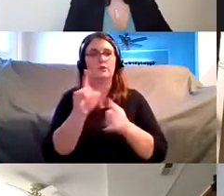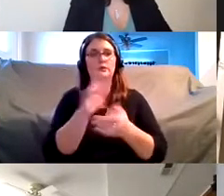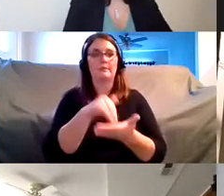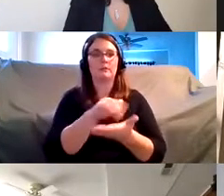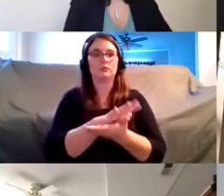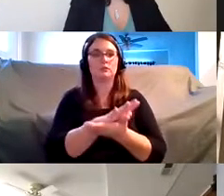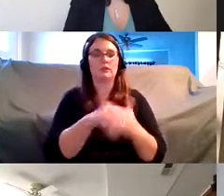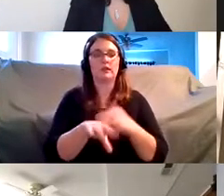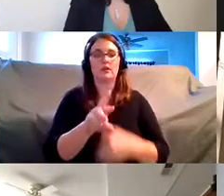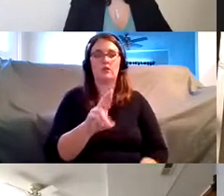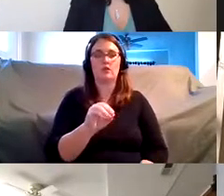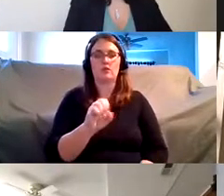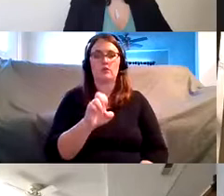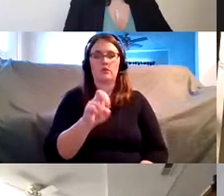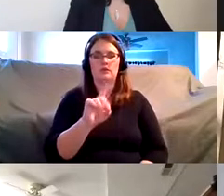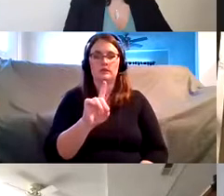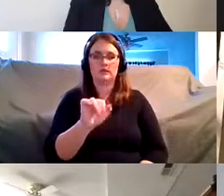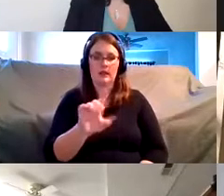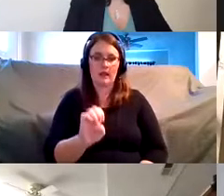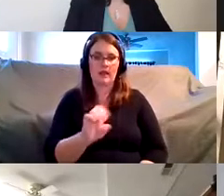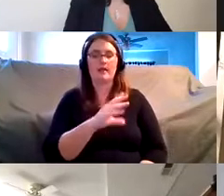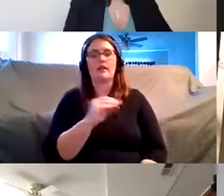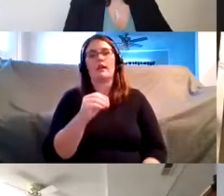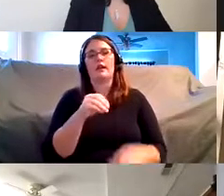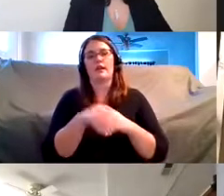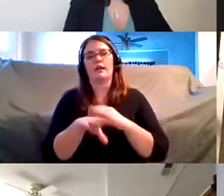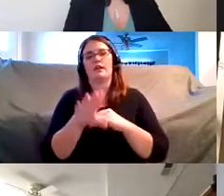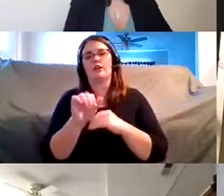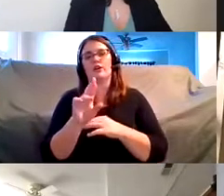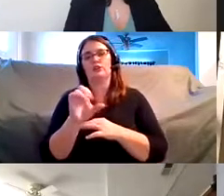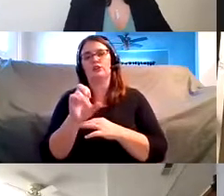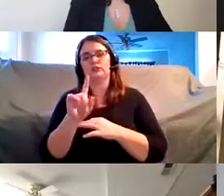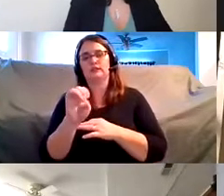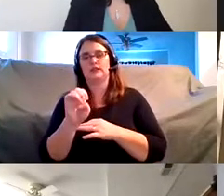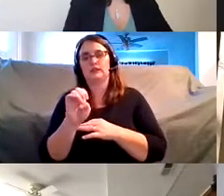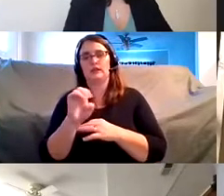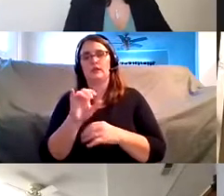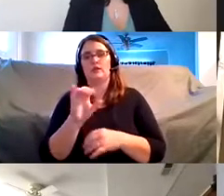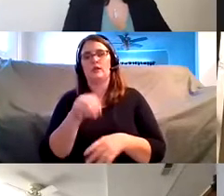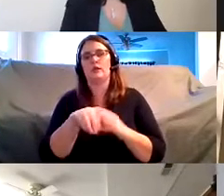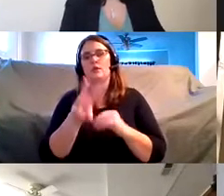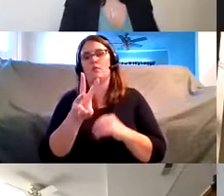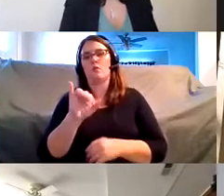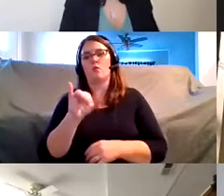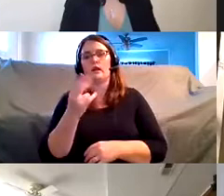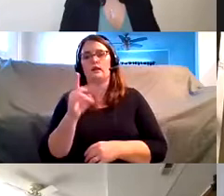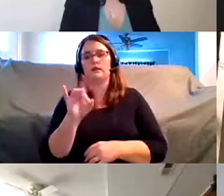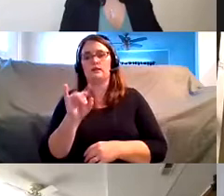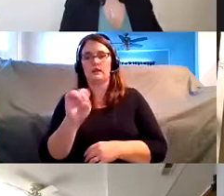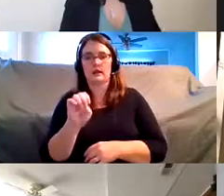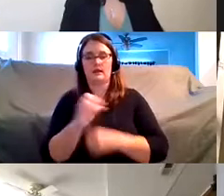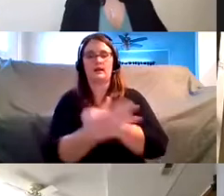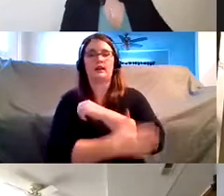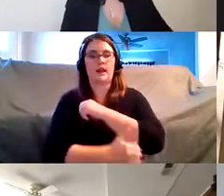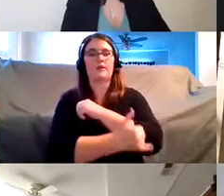in Argentine here in the Wyandotte County. Besides that, after a while, we moved to actually Johnson County. I went